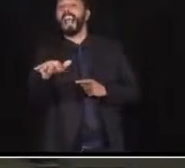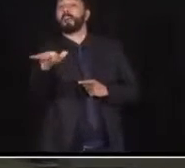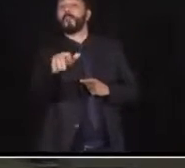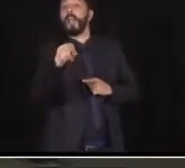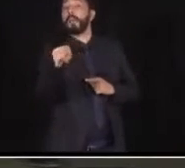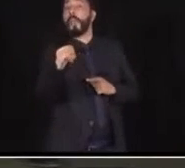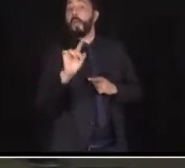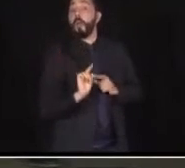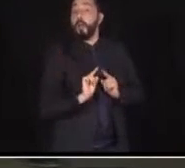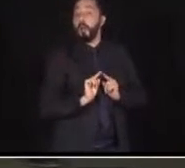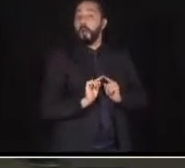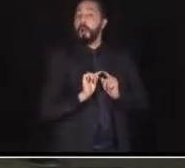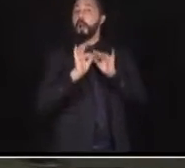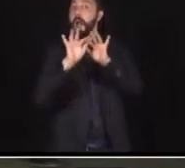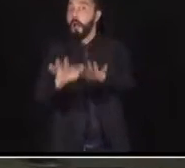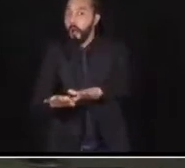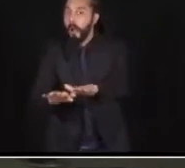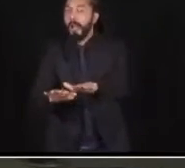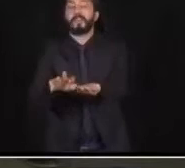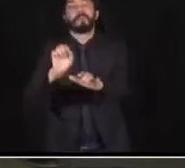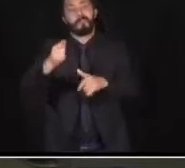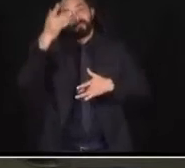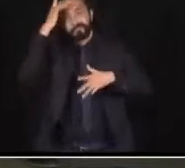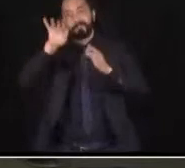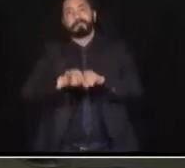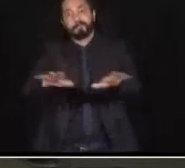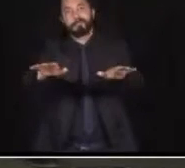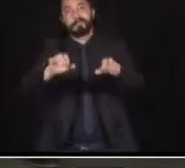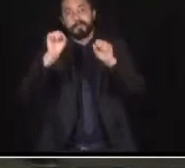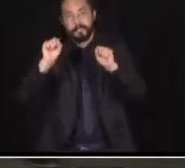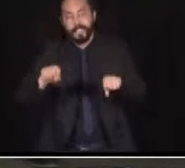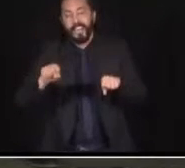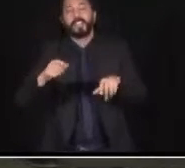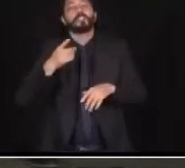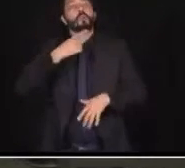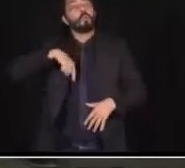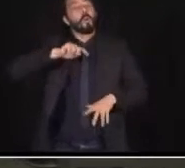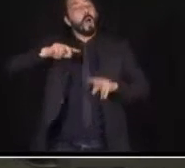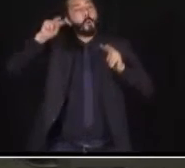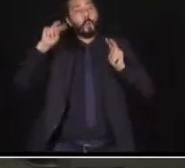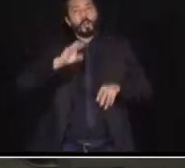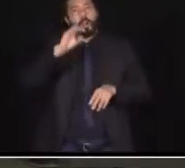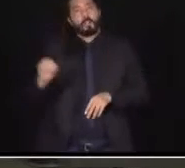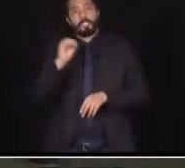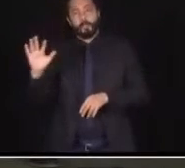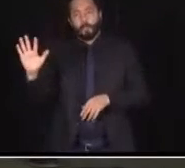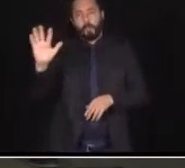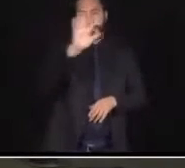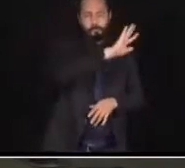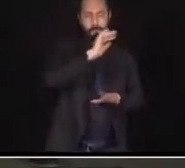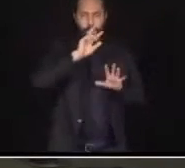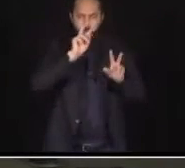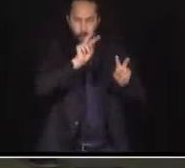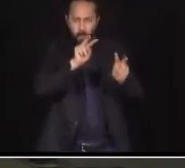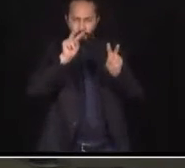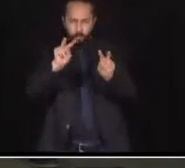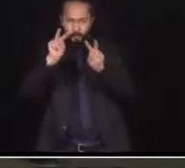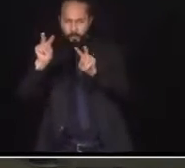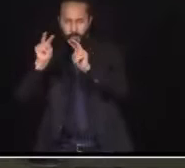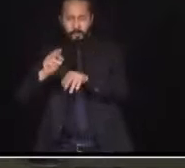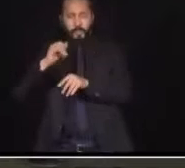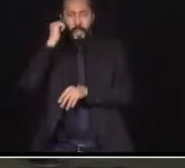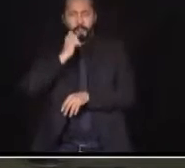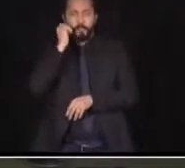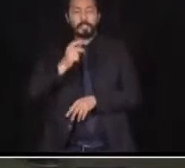cause community transmission there as well. So we're watching every part of the province on a daily basis to understand how many